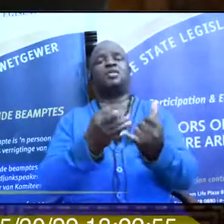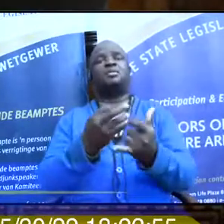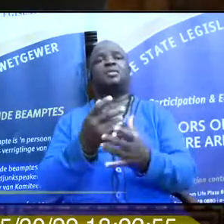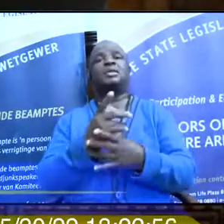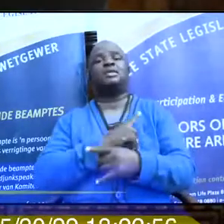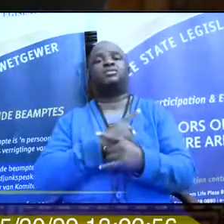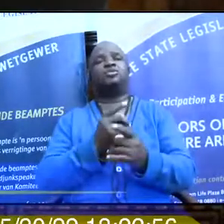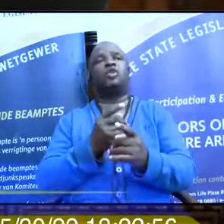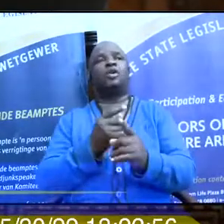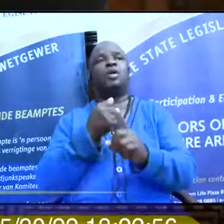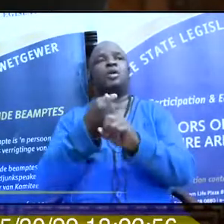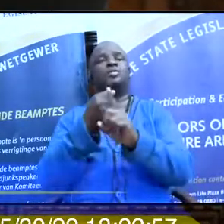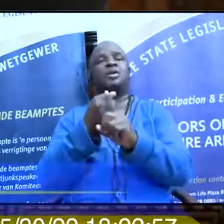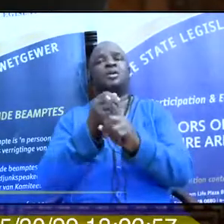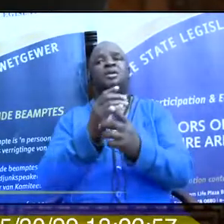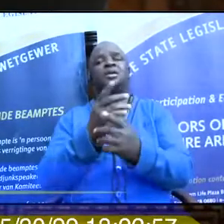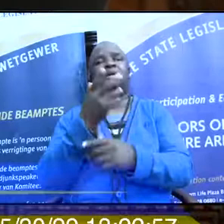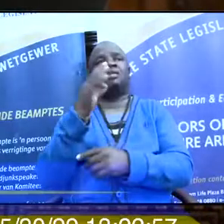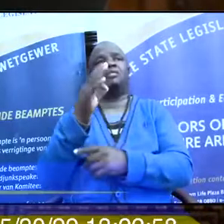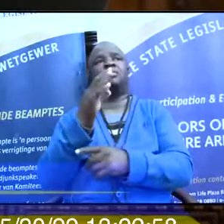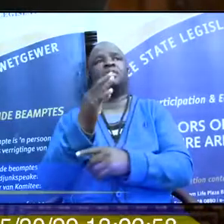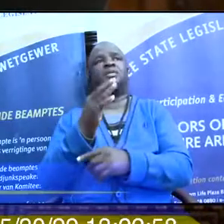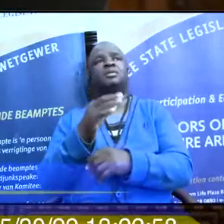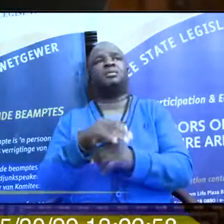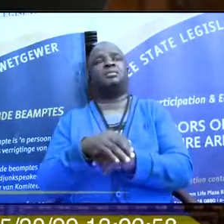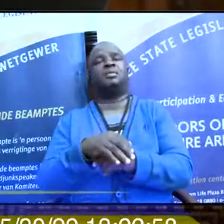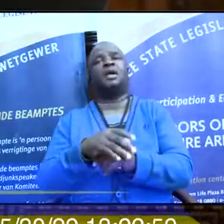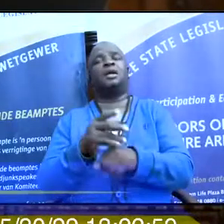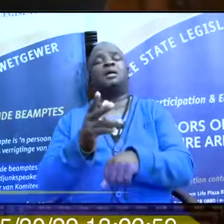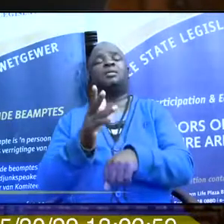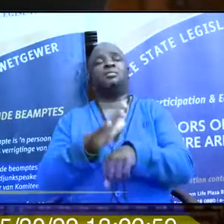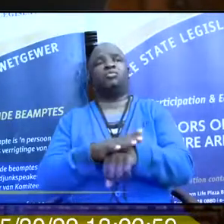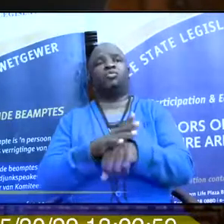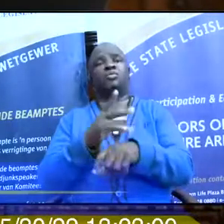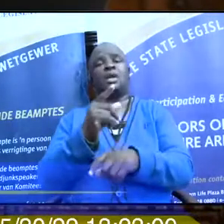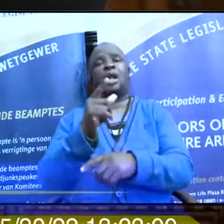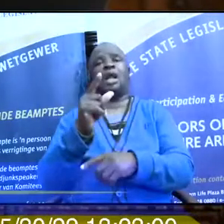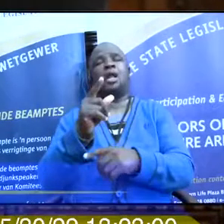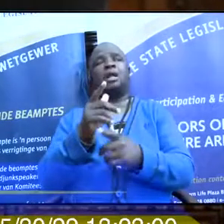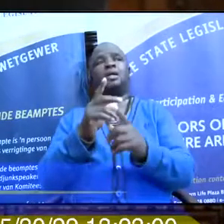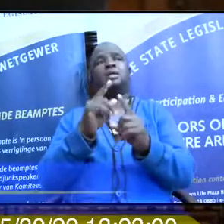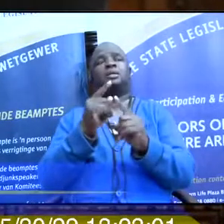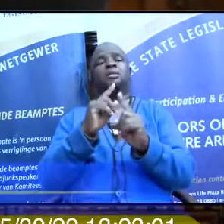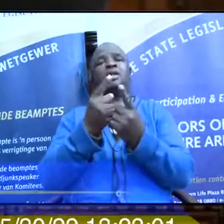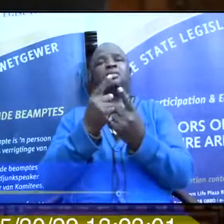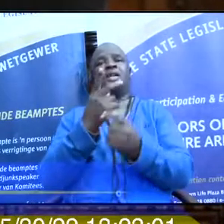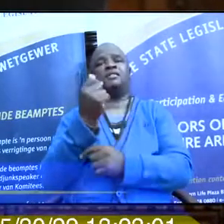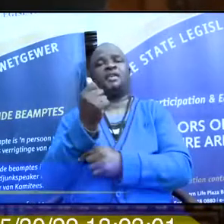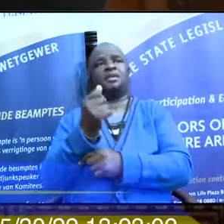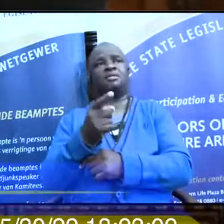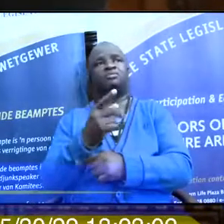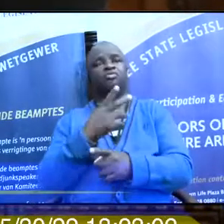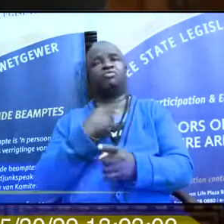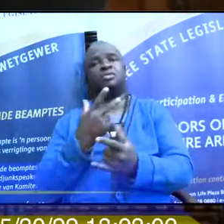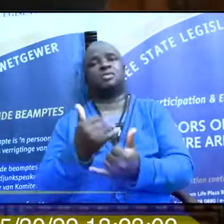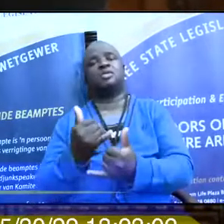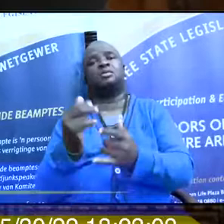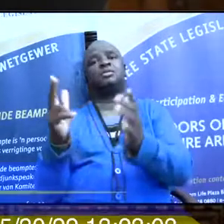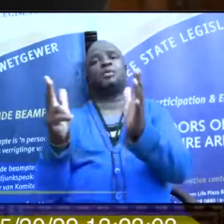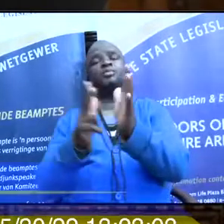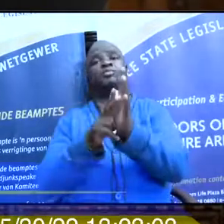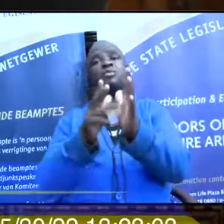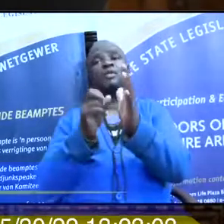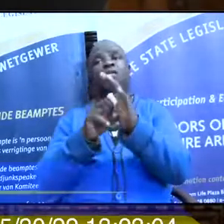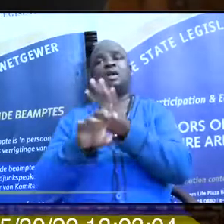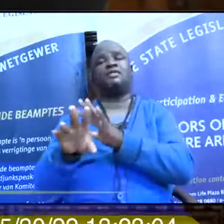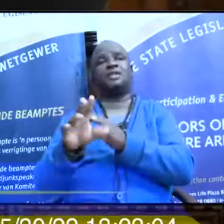government especially your department a honorable graduation a treasury to approve the advertisement